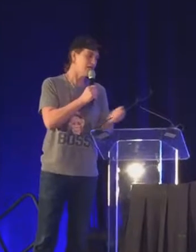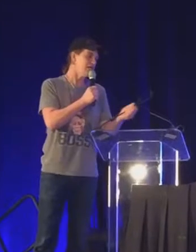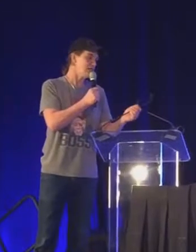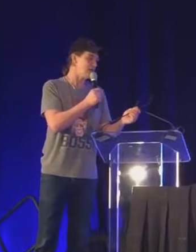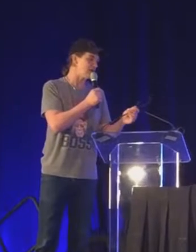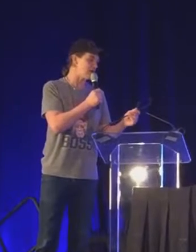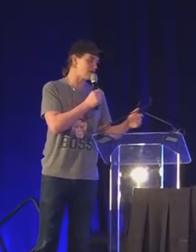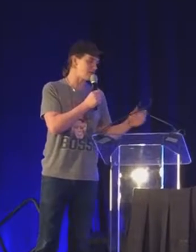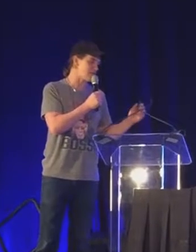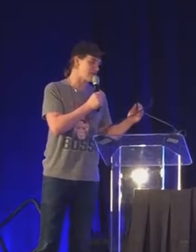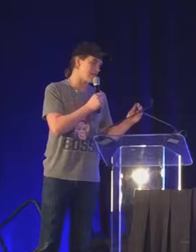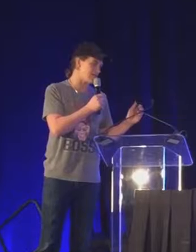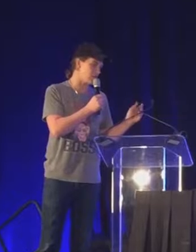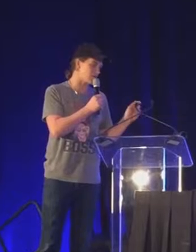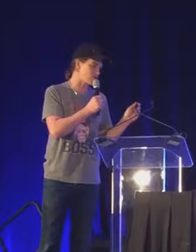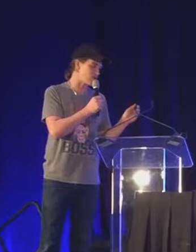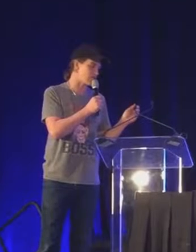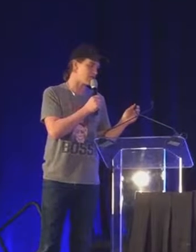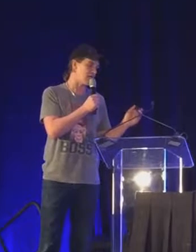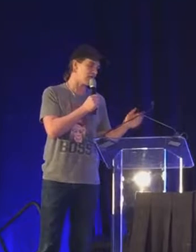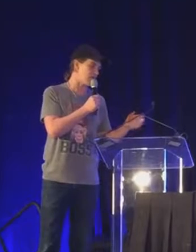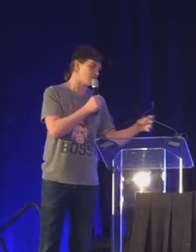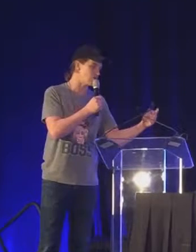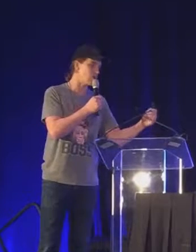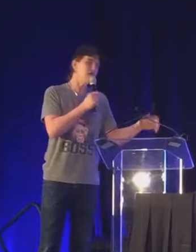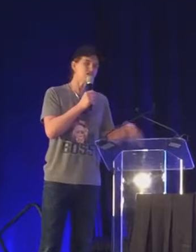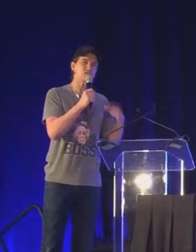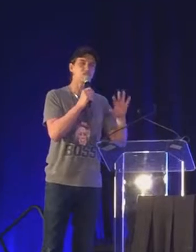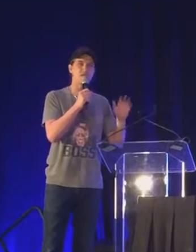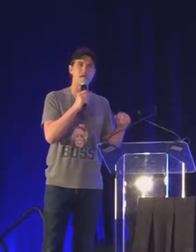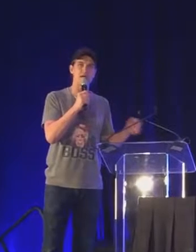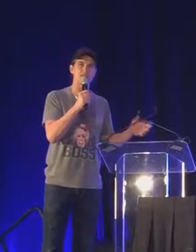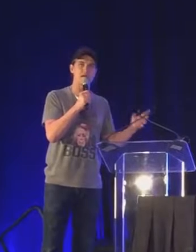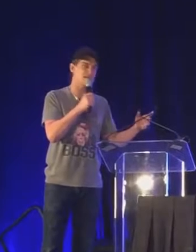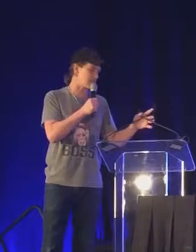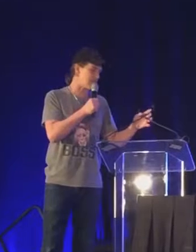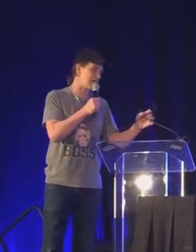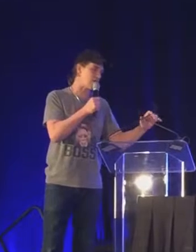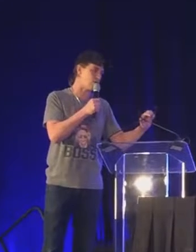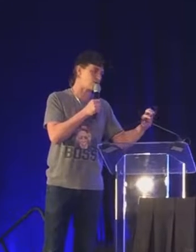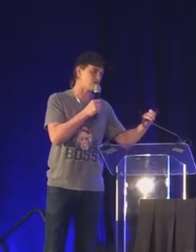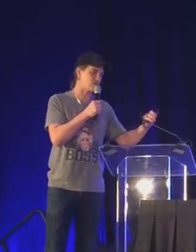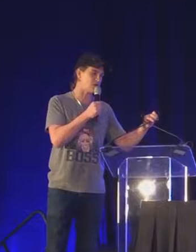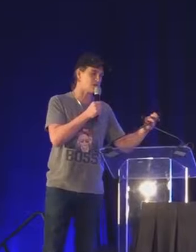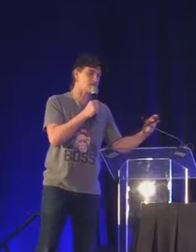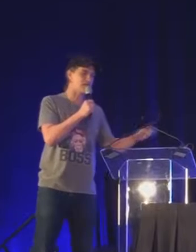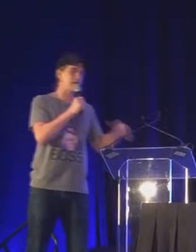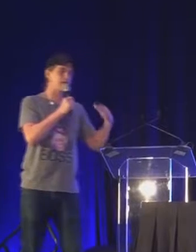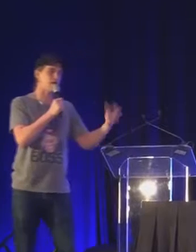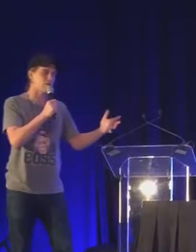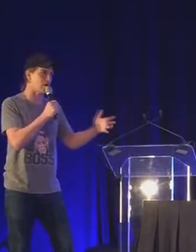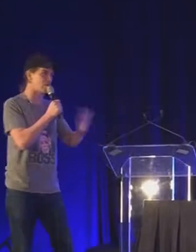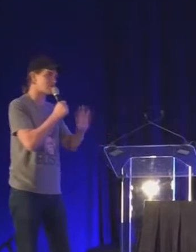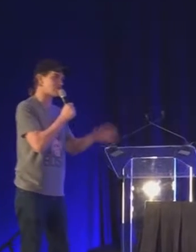me like, that about drinking and how it's just some really nice things. And I don't know, it was really sweet because